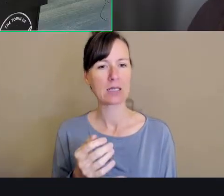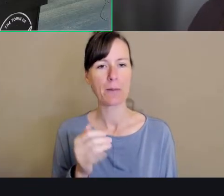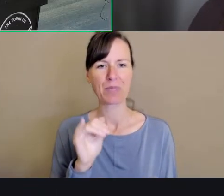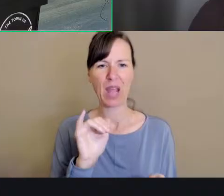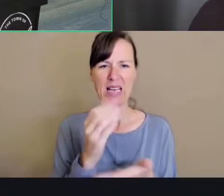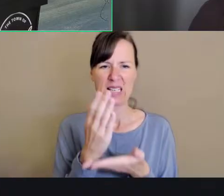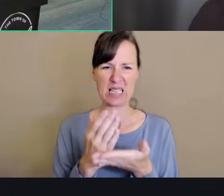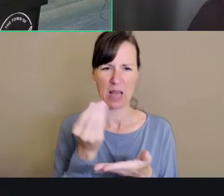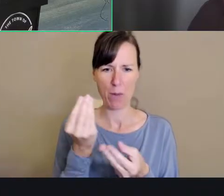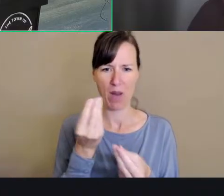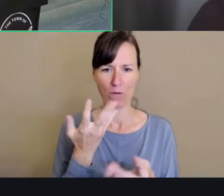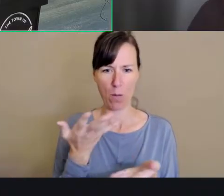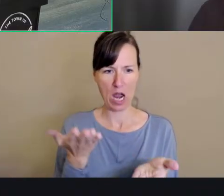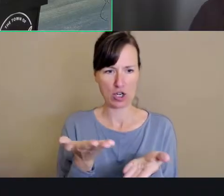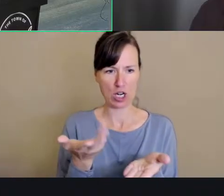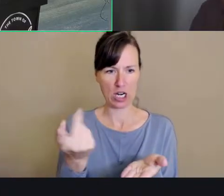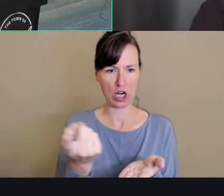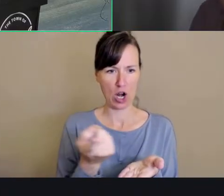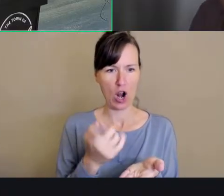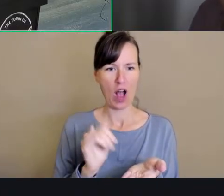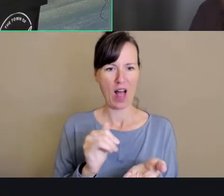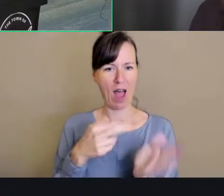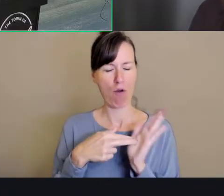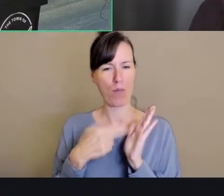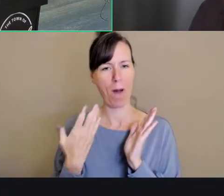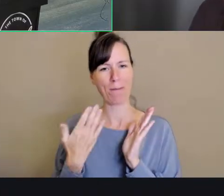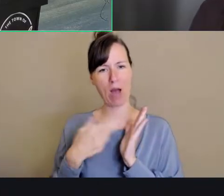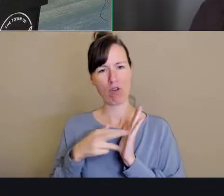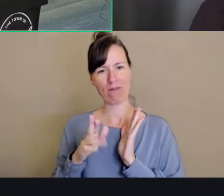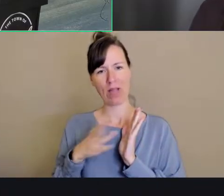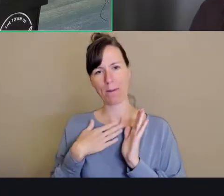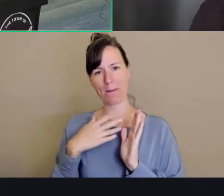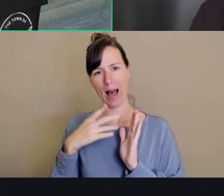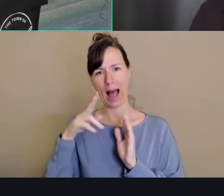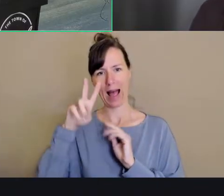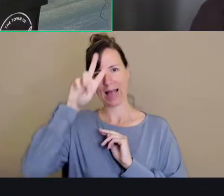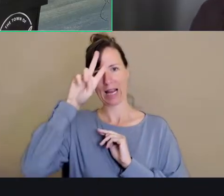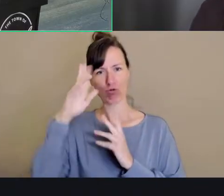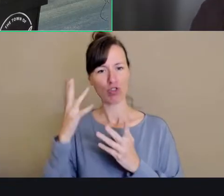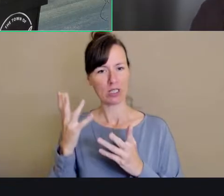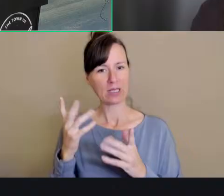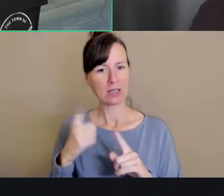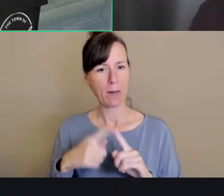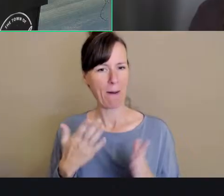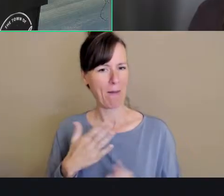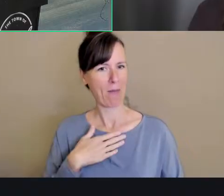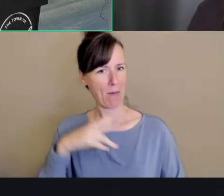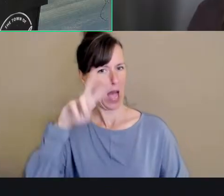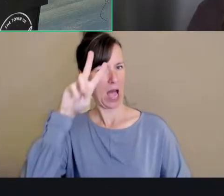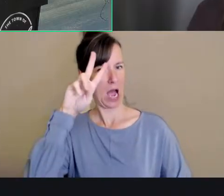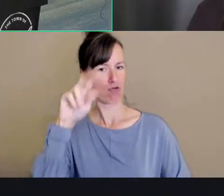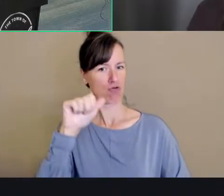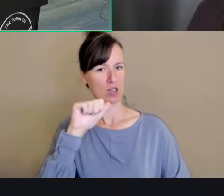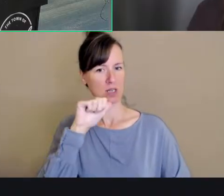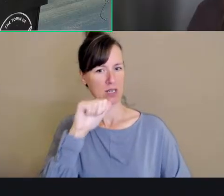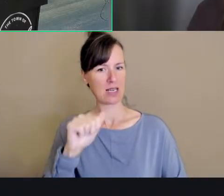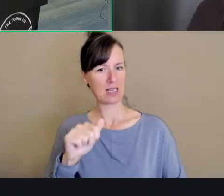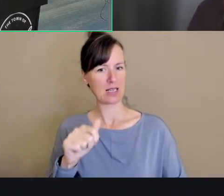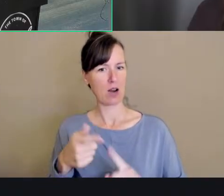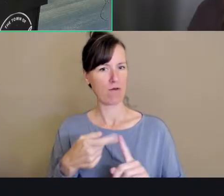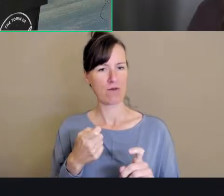my ignorance, but my ignorance isn't from not trying to find out what's going on. I think the public needs to